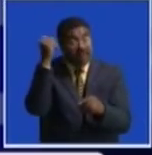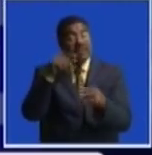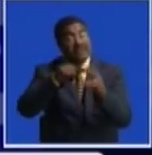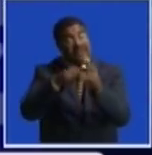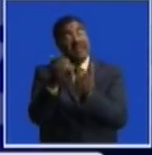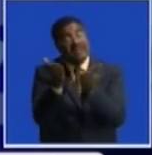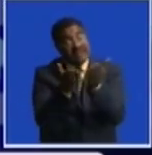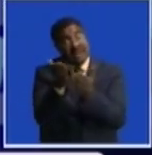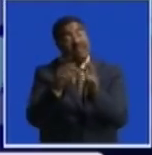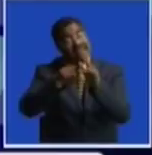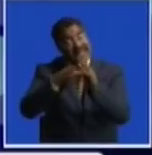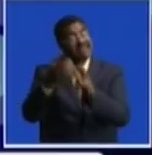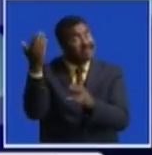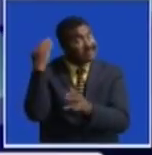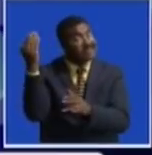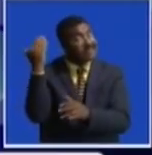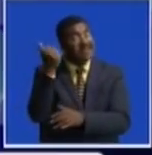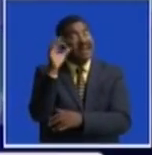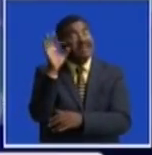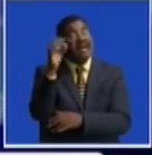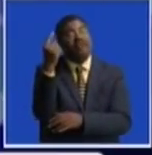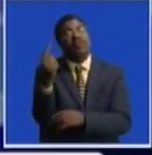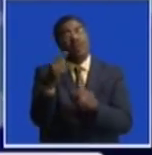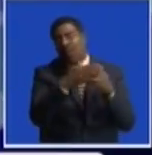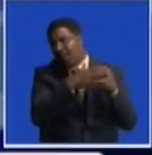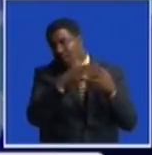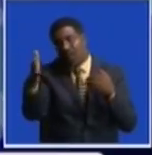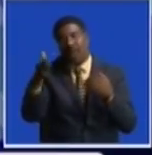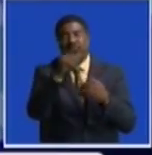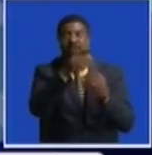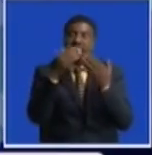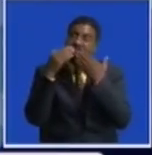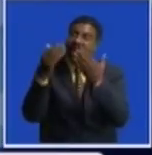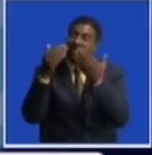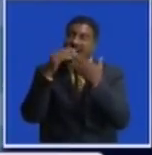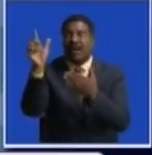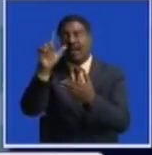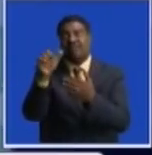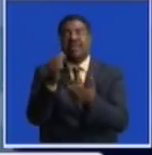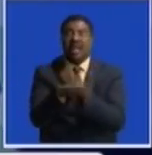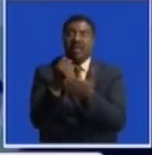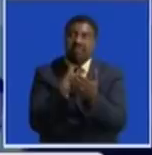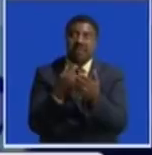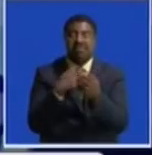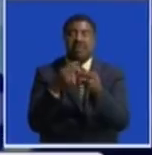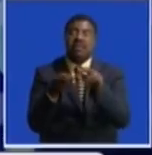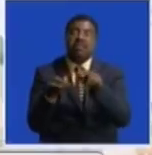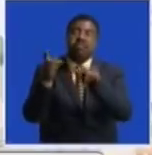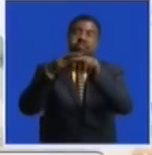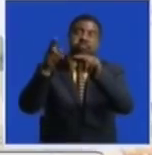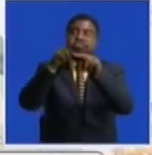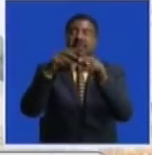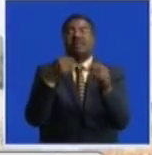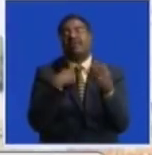ruling party since inception in 1991, is grateful that the party allowed him to rise through various ranks. I decided